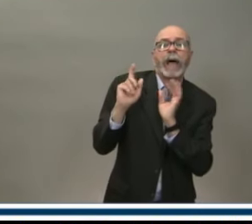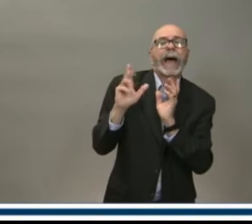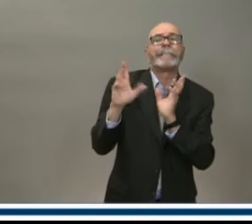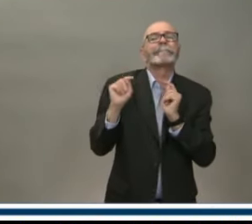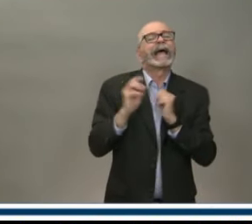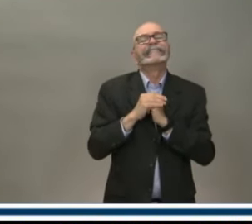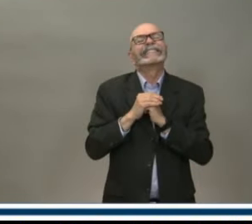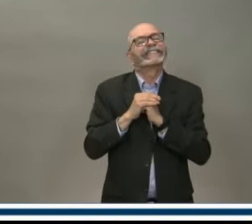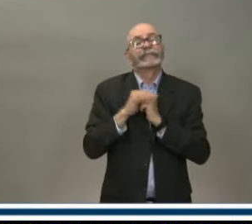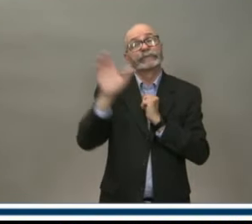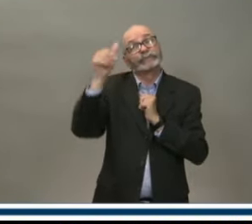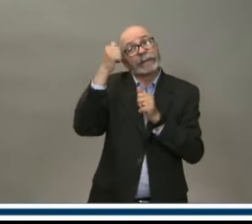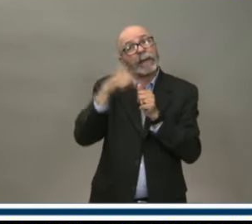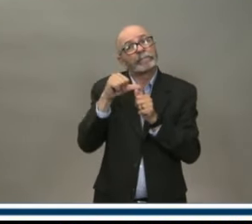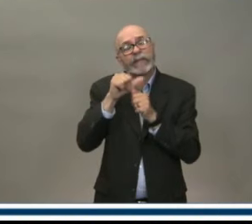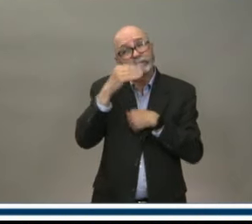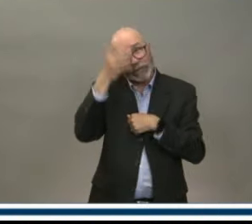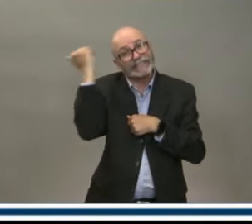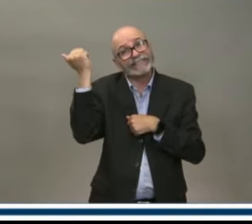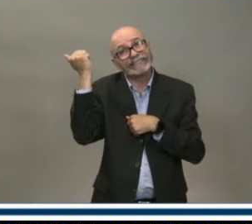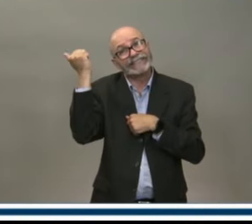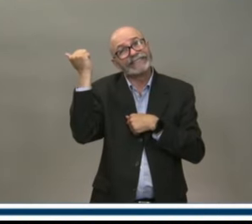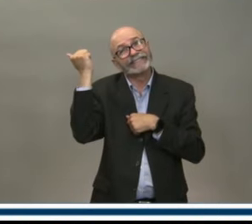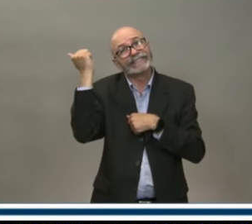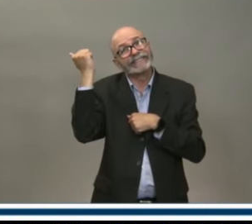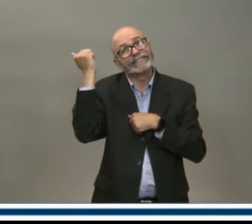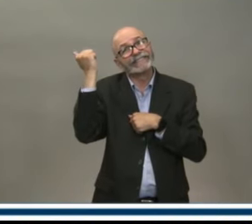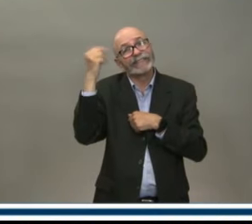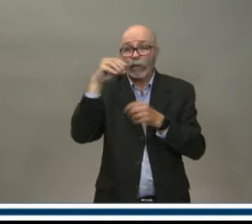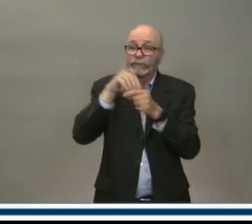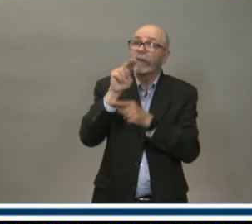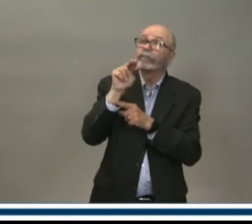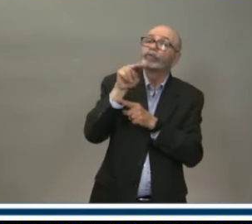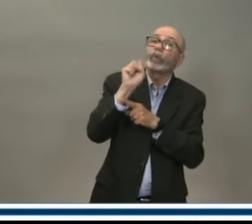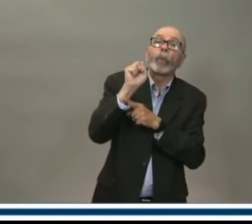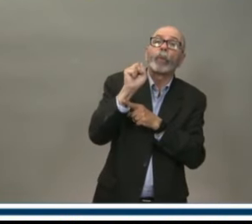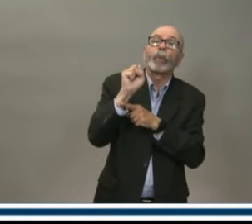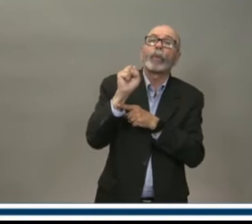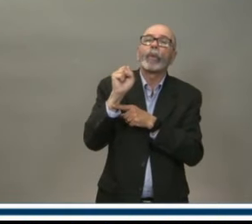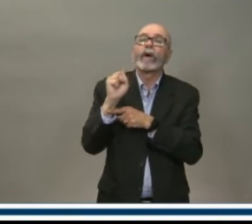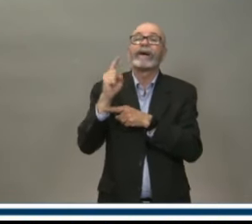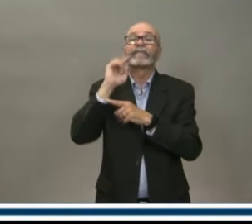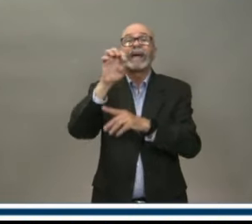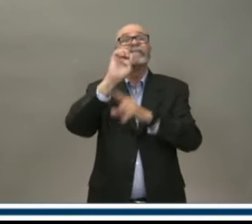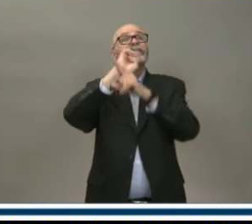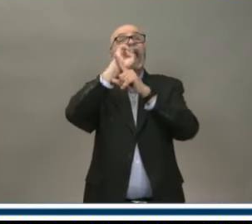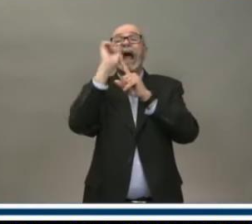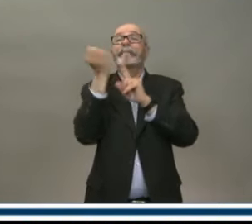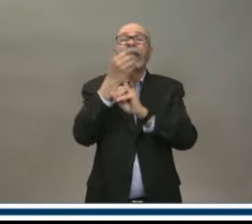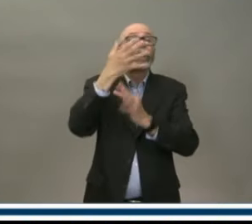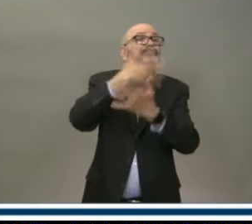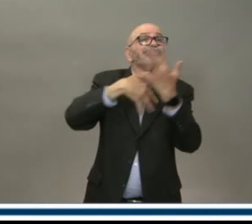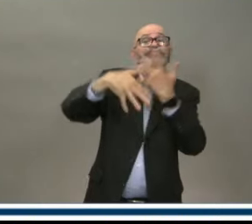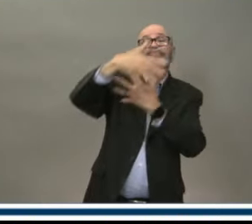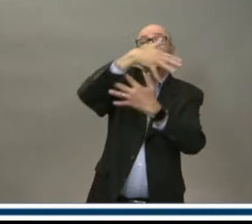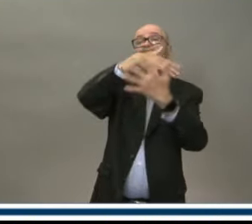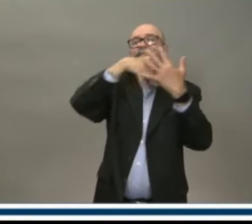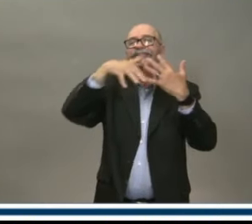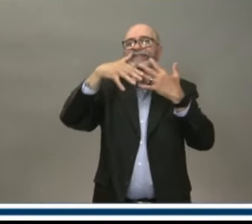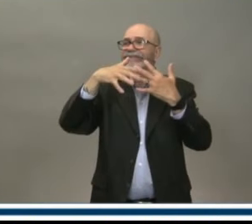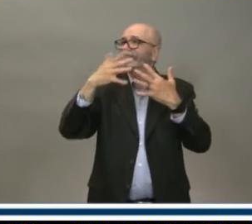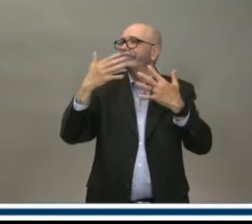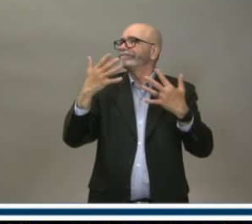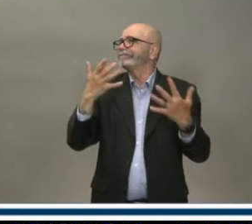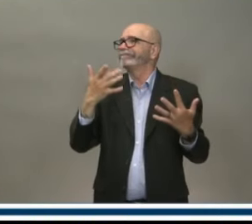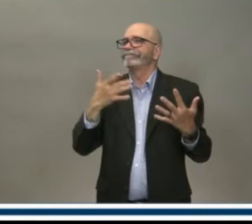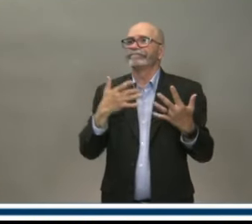the fact of the work that Nova Scotians have been doing for decades, and I've said this before, under all three political parties, to try to lead the country